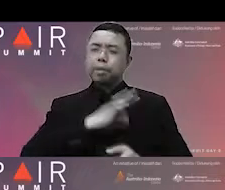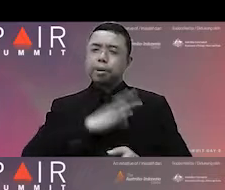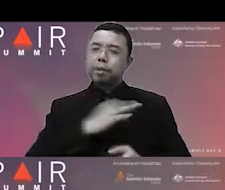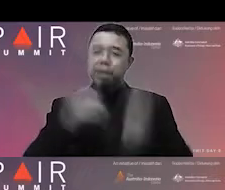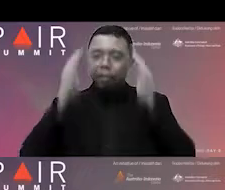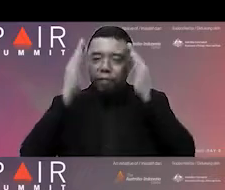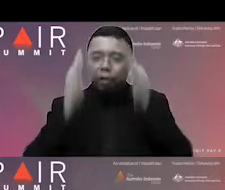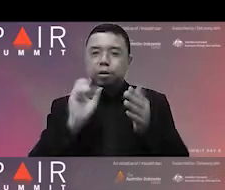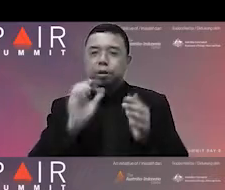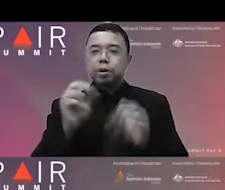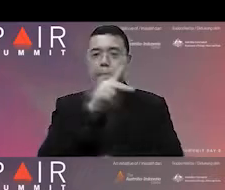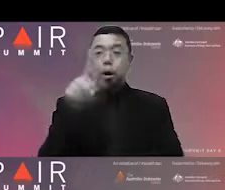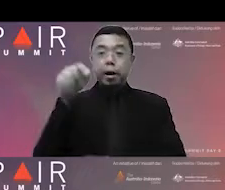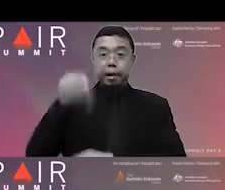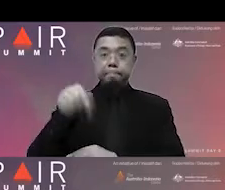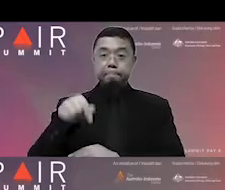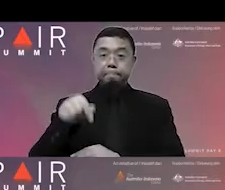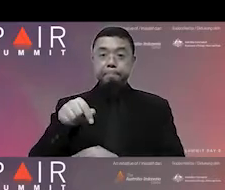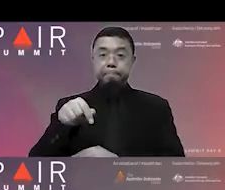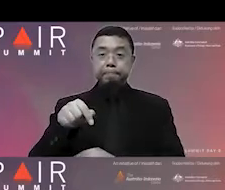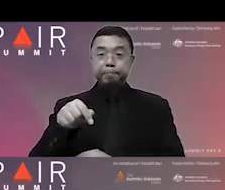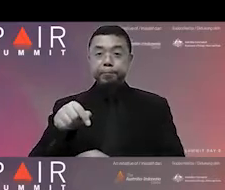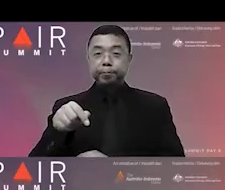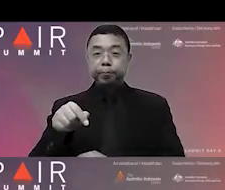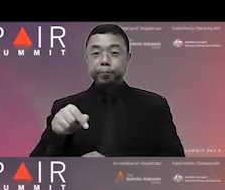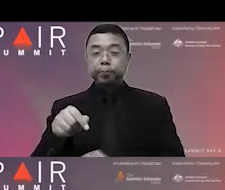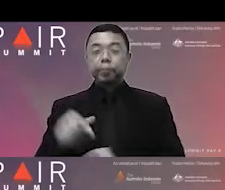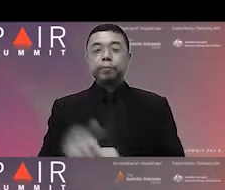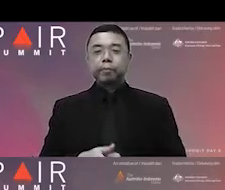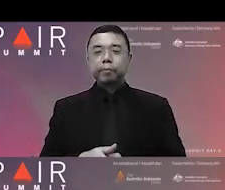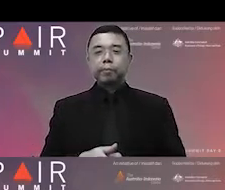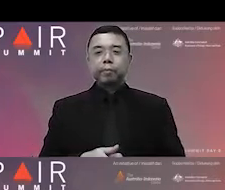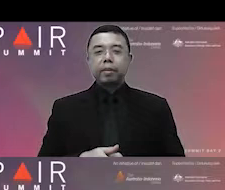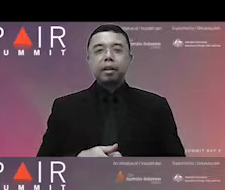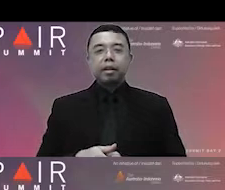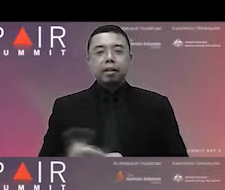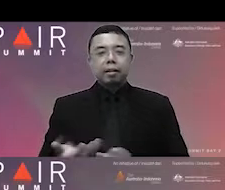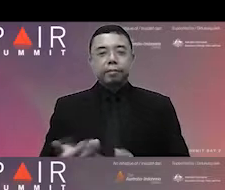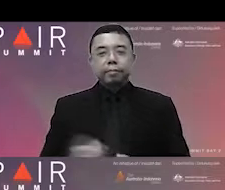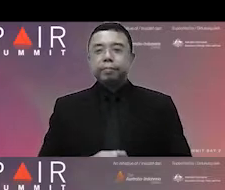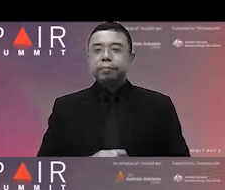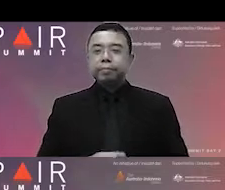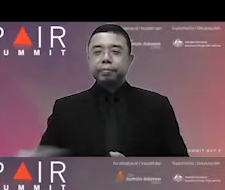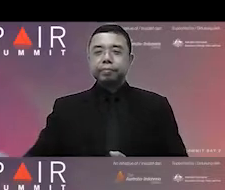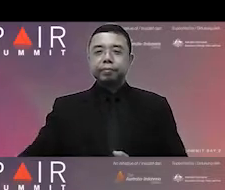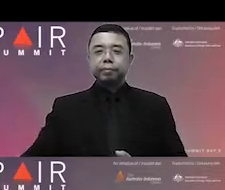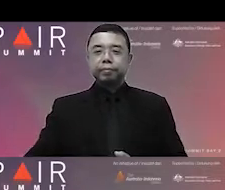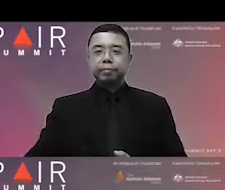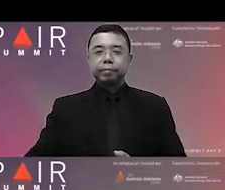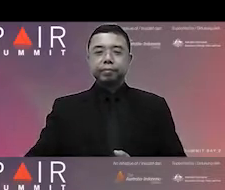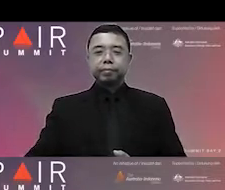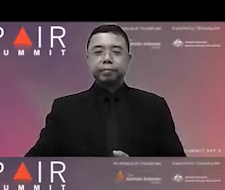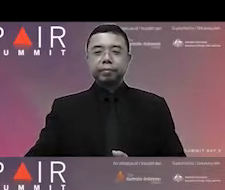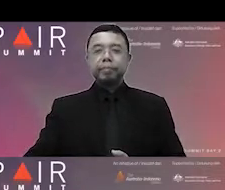information systems through data connectivity and integration to support COVID-19 response in Indonesia. As we